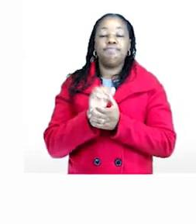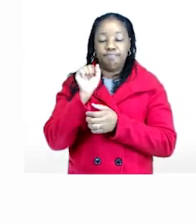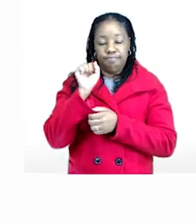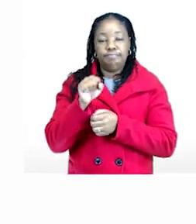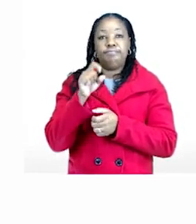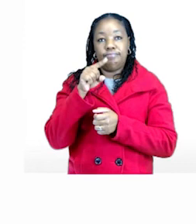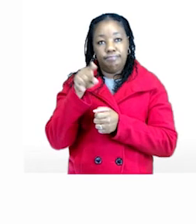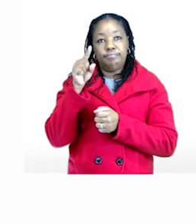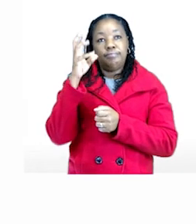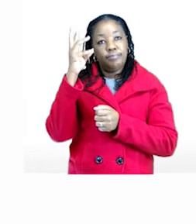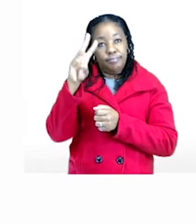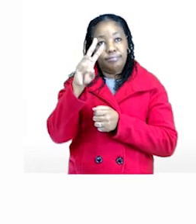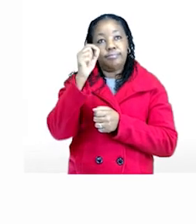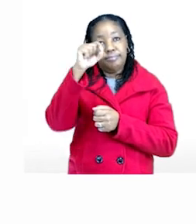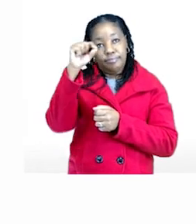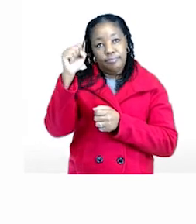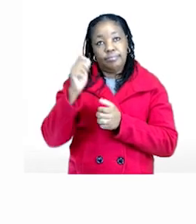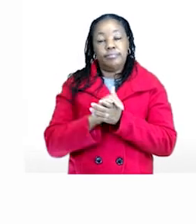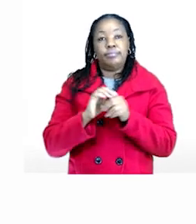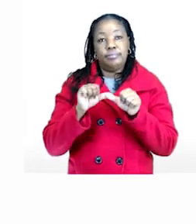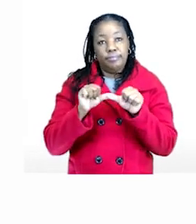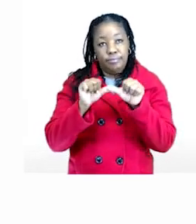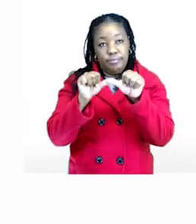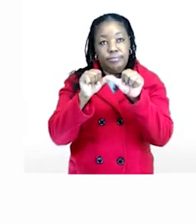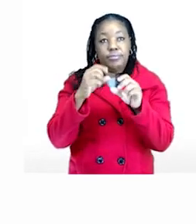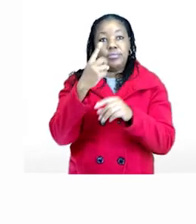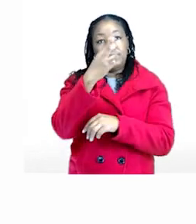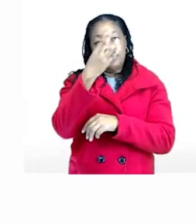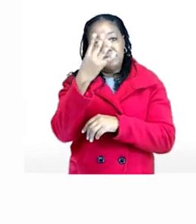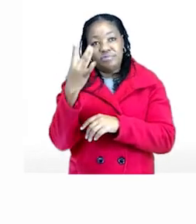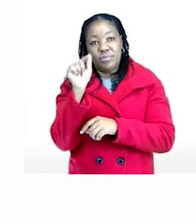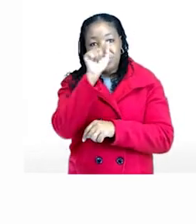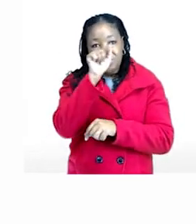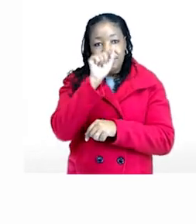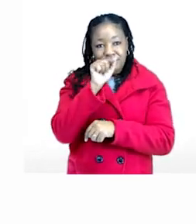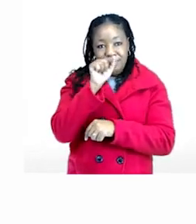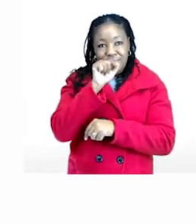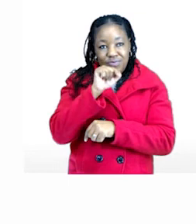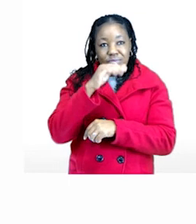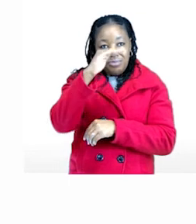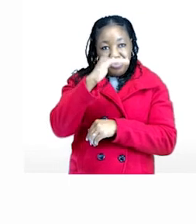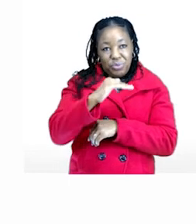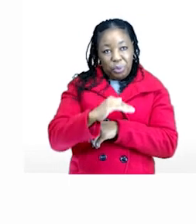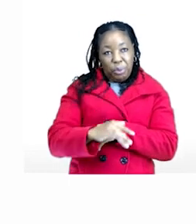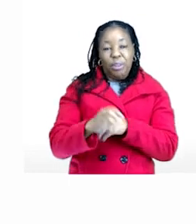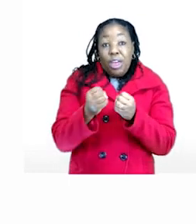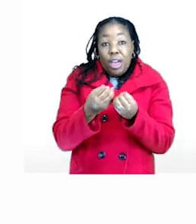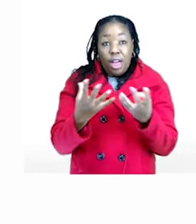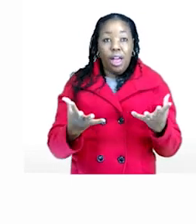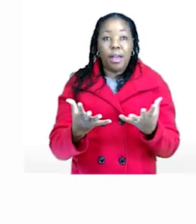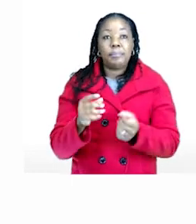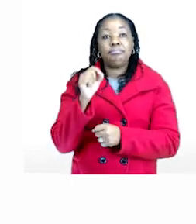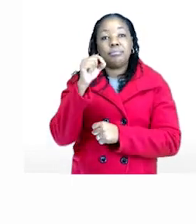number 6. Now continue counting the number of dots that you find on page